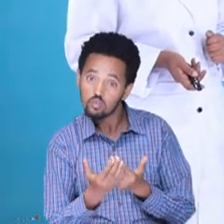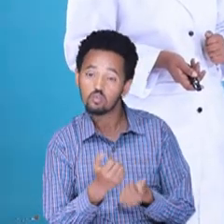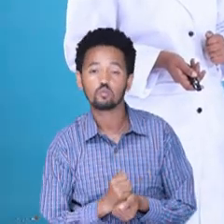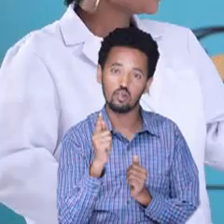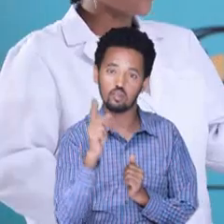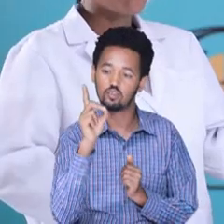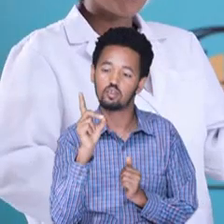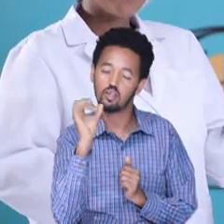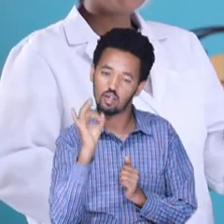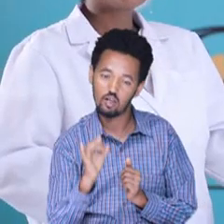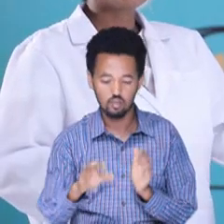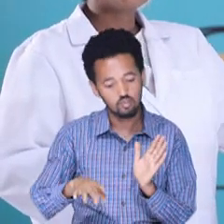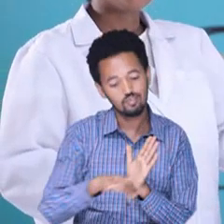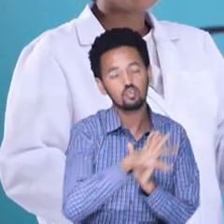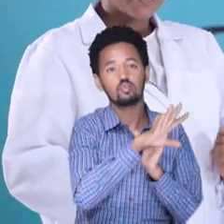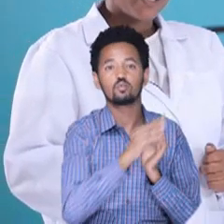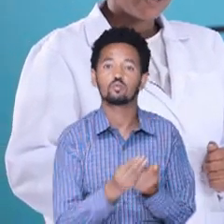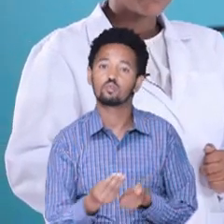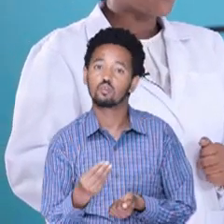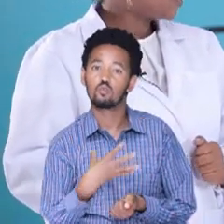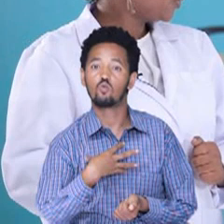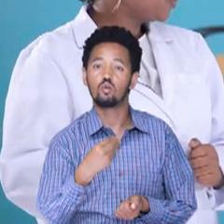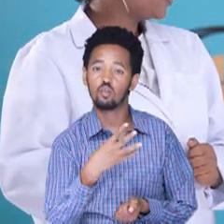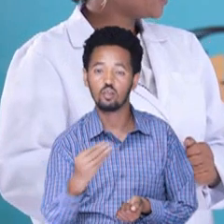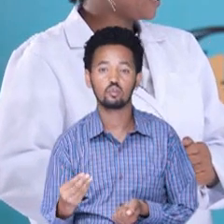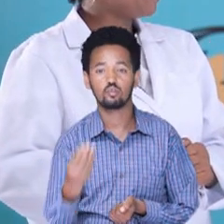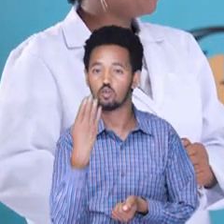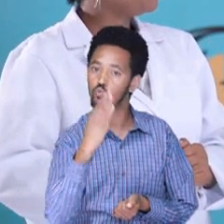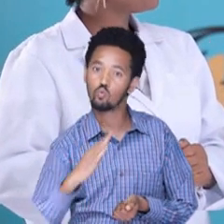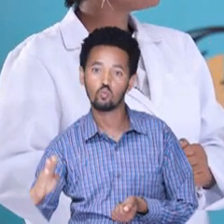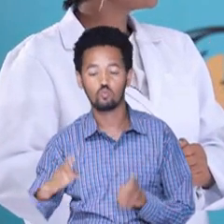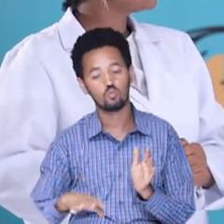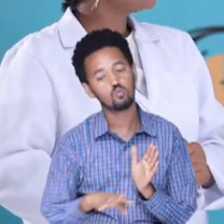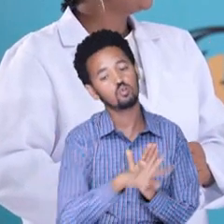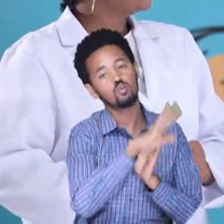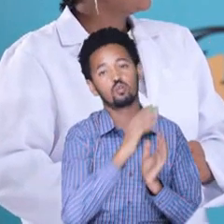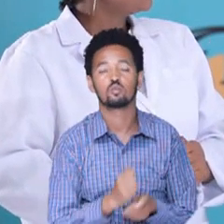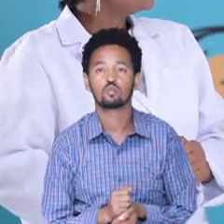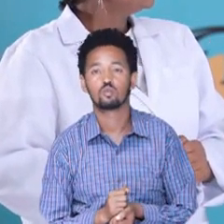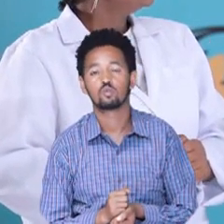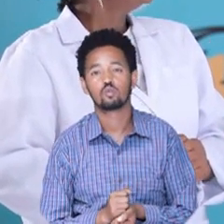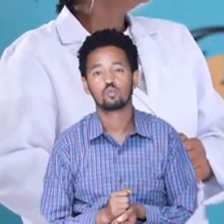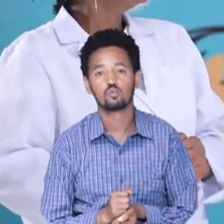of the Nile, the White Nile and the Blue Nile.